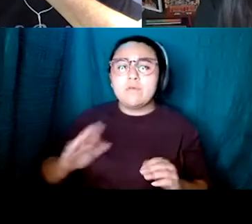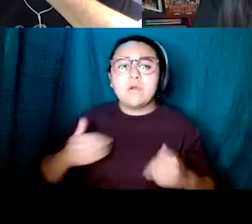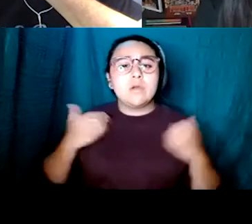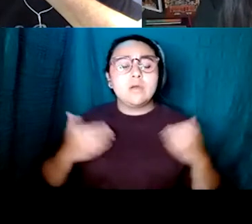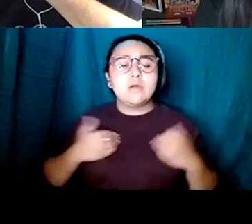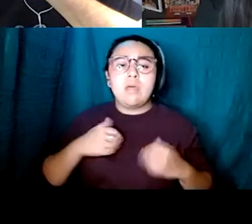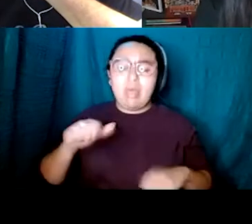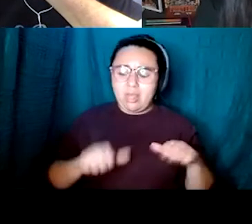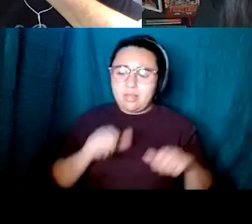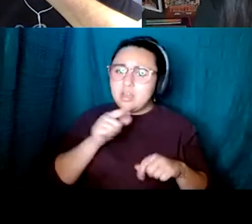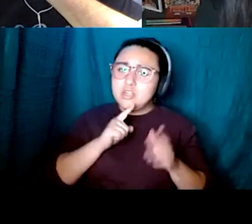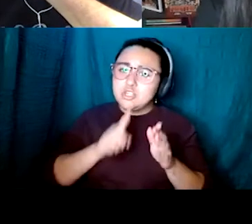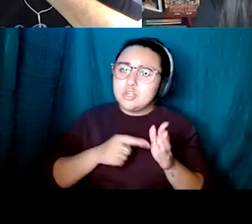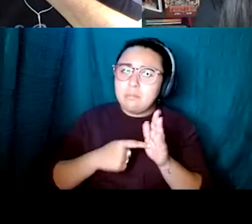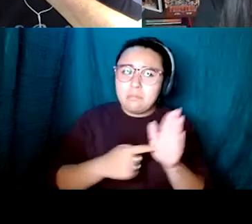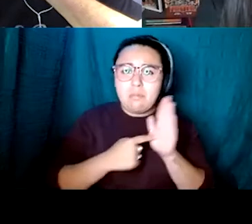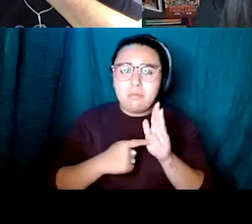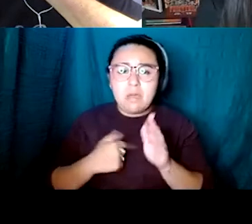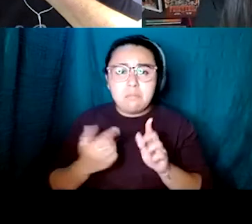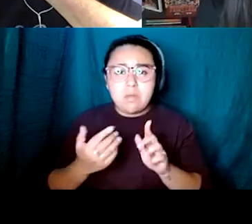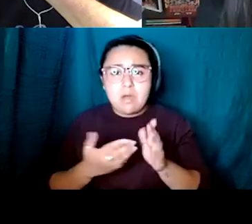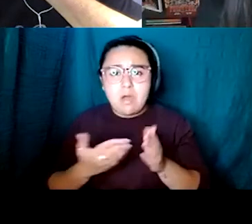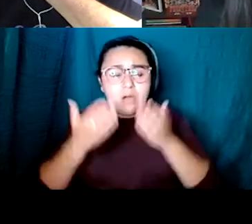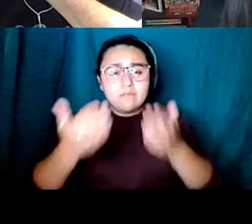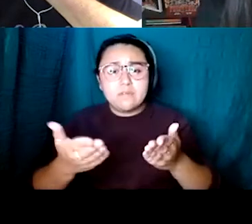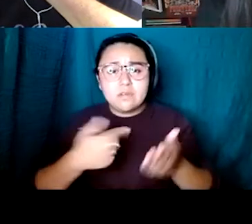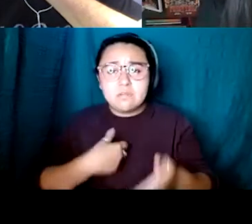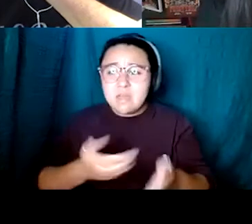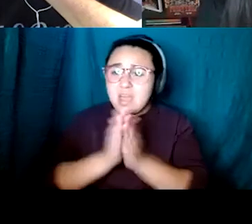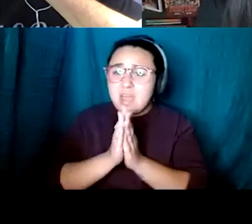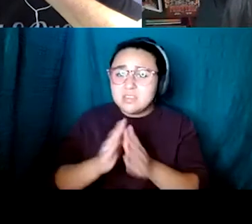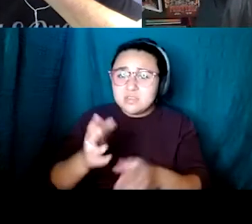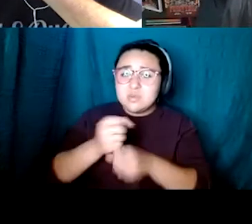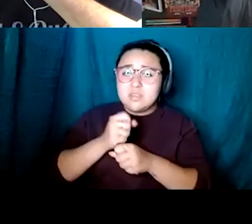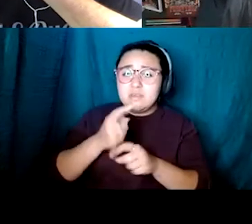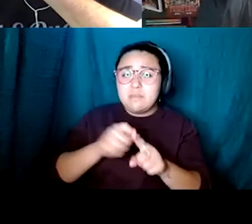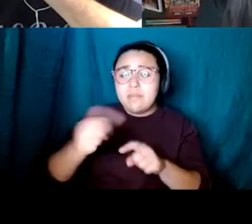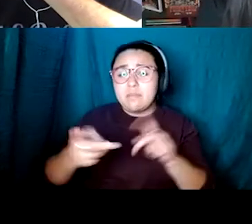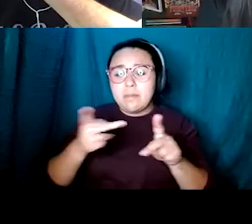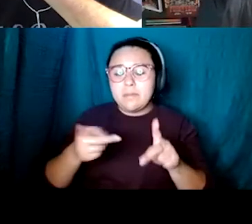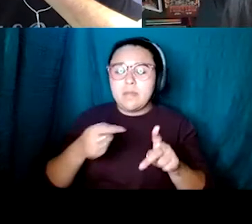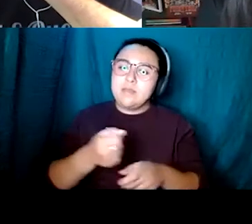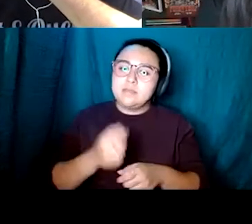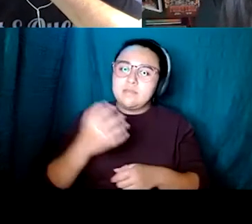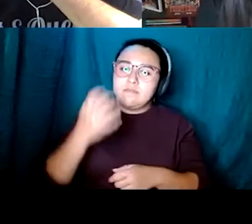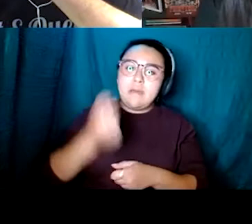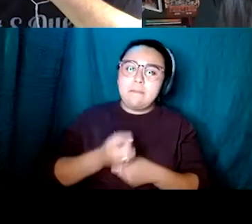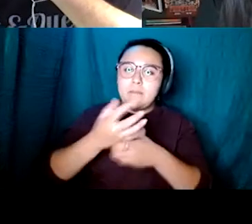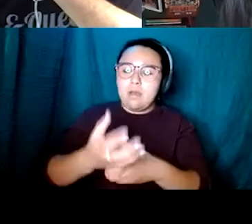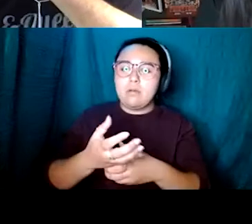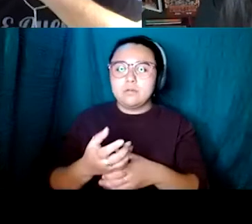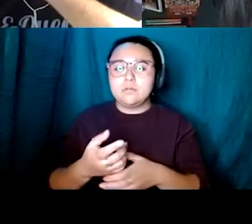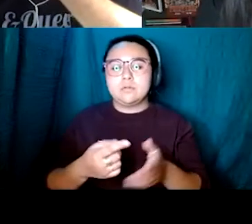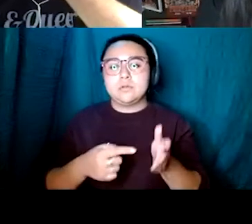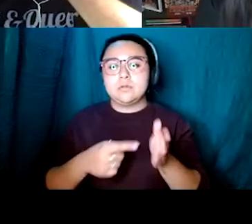could offer, of what it could ask, and what it could receive from others. This fat palm bears